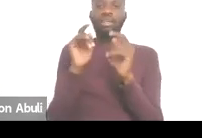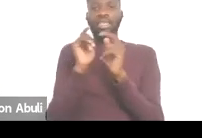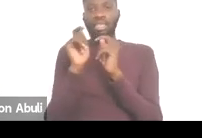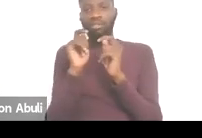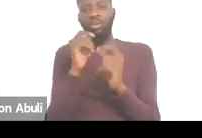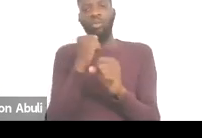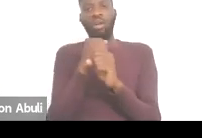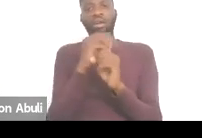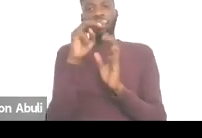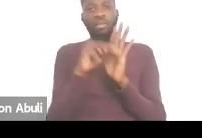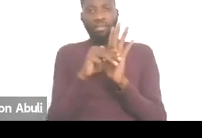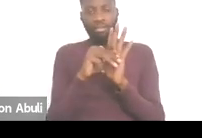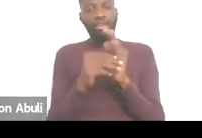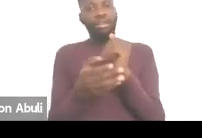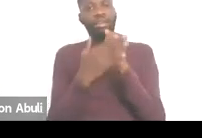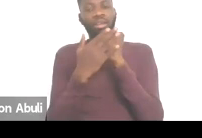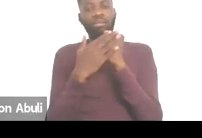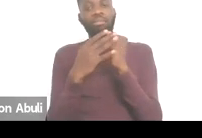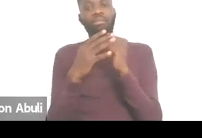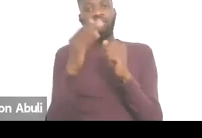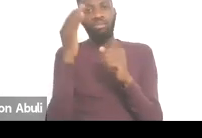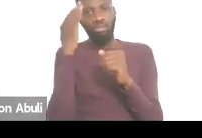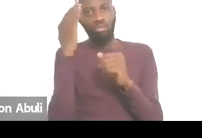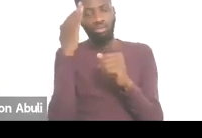help you identify or build that confidence.